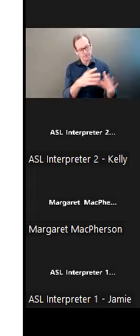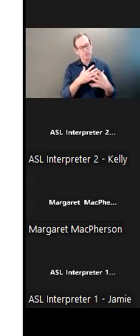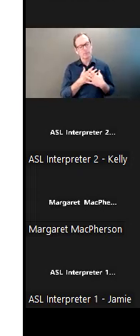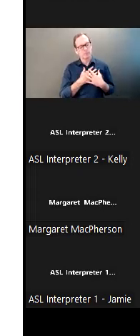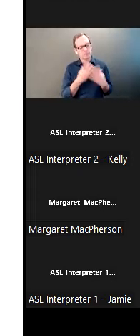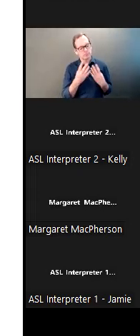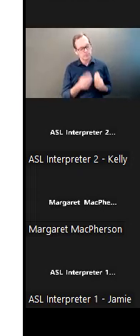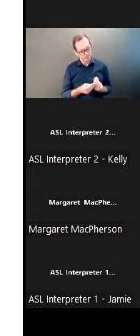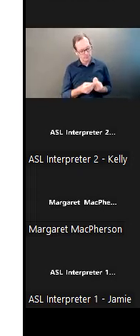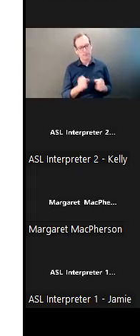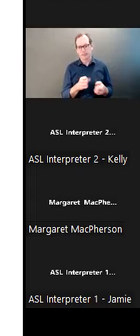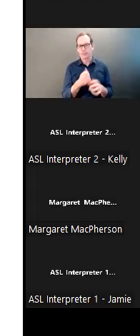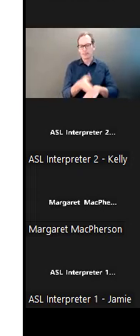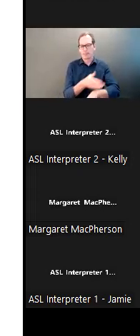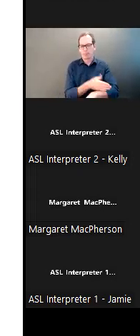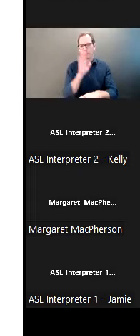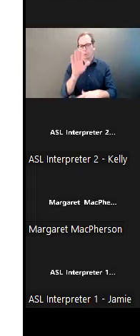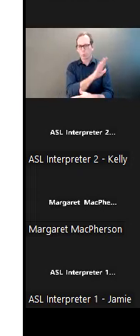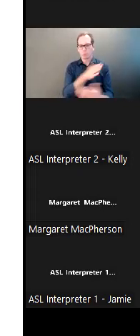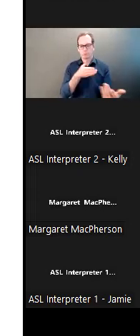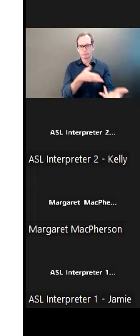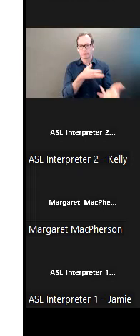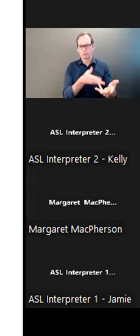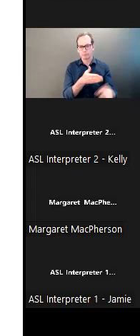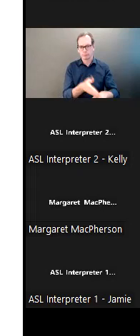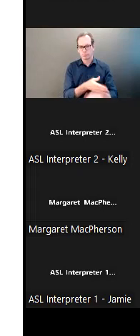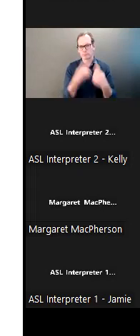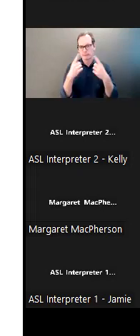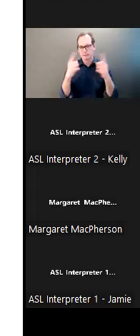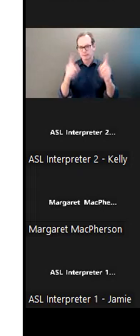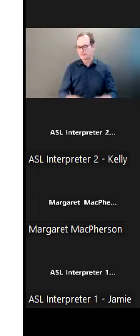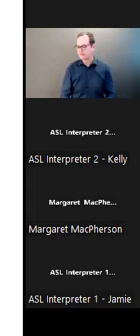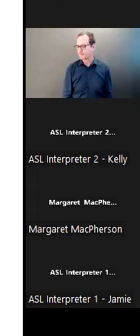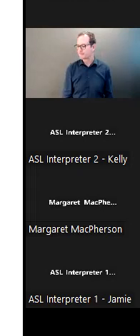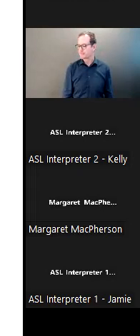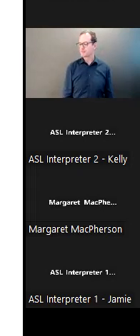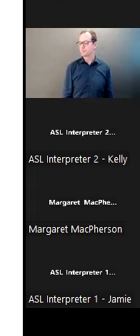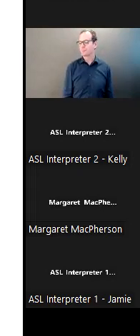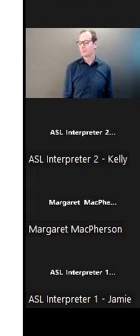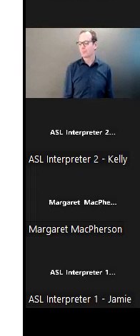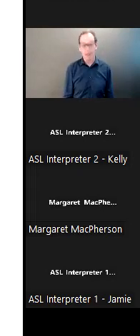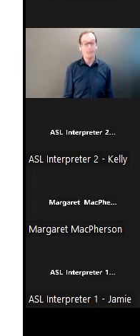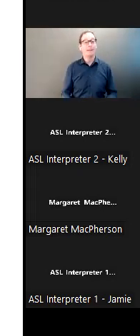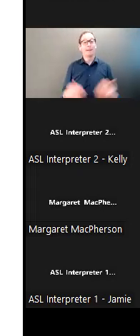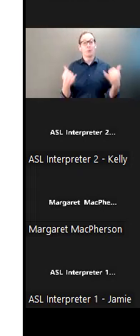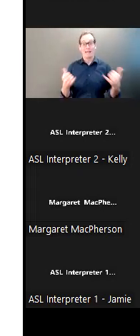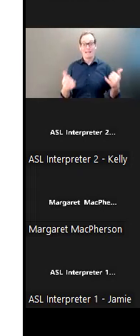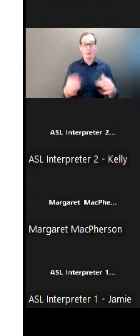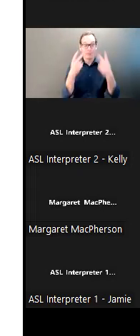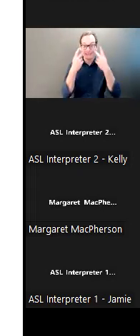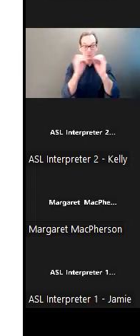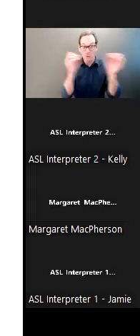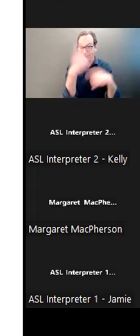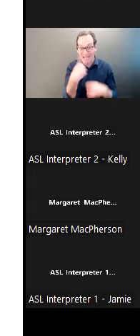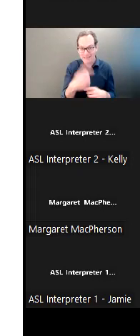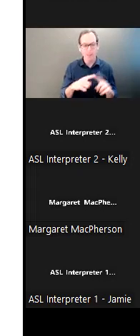just differentiate here, because sometimes at this point when we're doing workshops and I can actually see people's faces, I see concern that